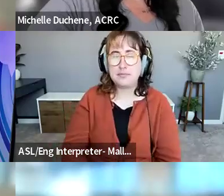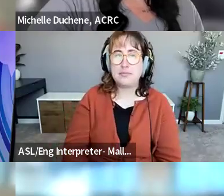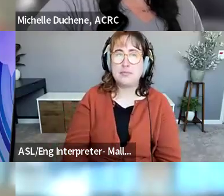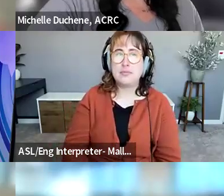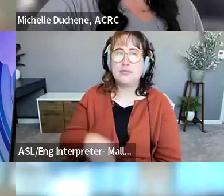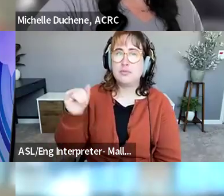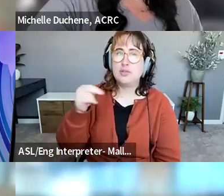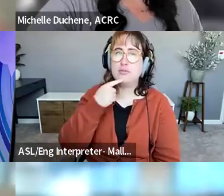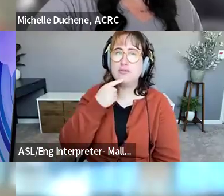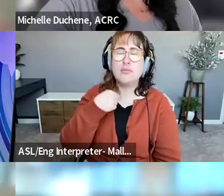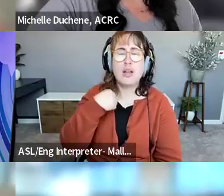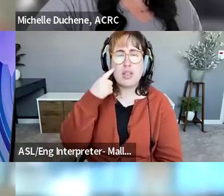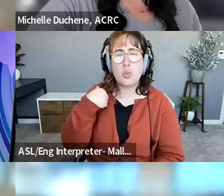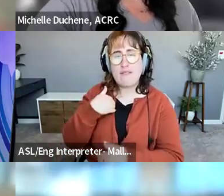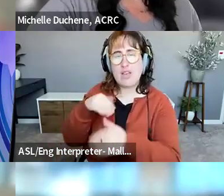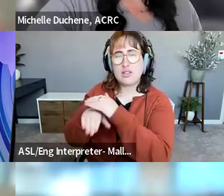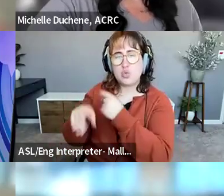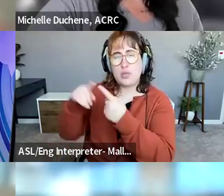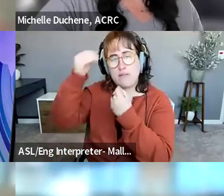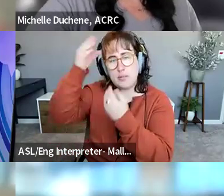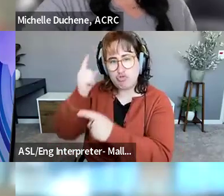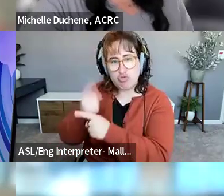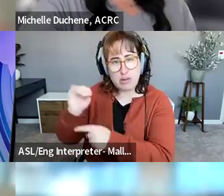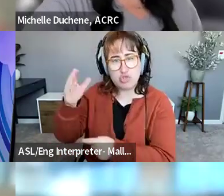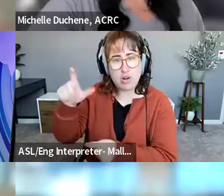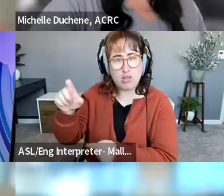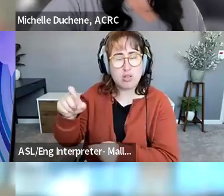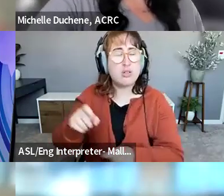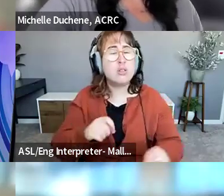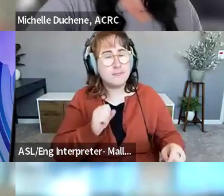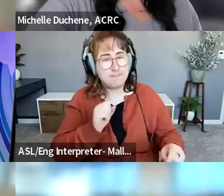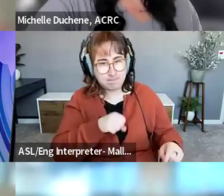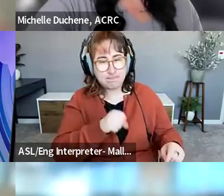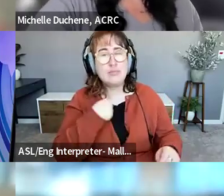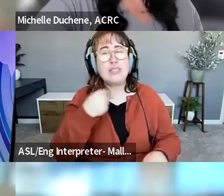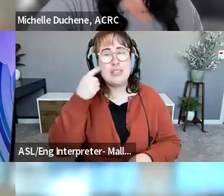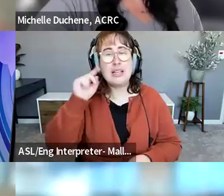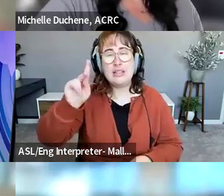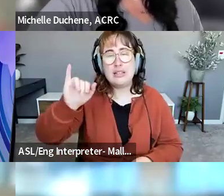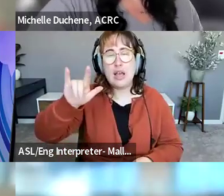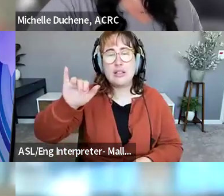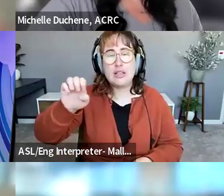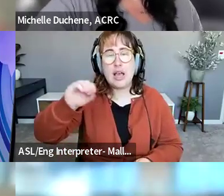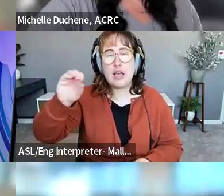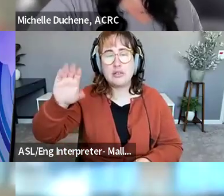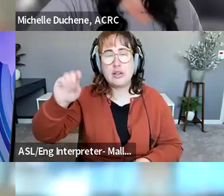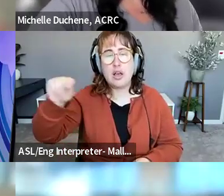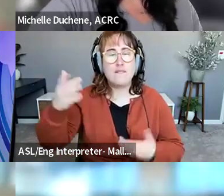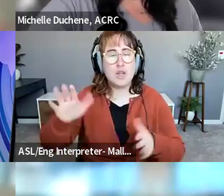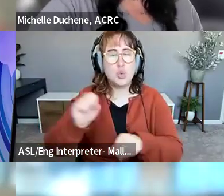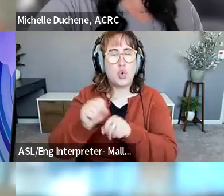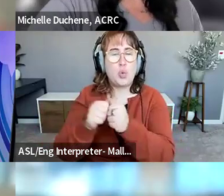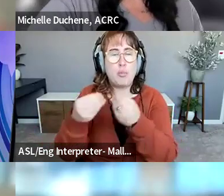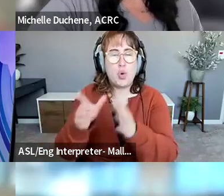I believe that we have access to the information of, right, Michelle? Yeah, I believe that Kylie and Scott have worked with the providers that are